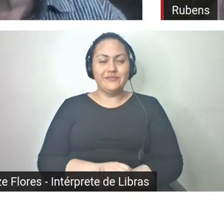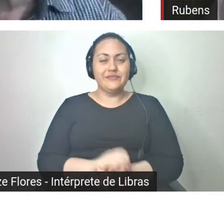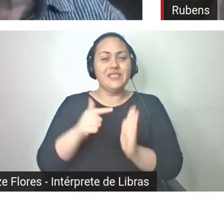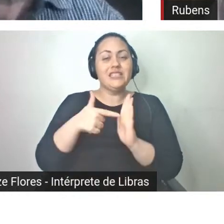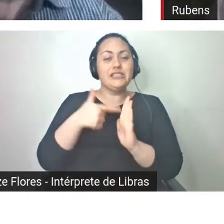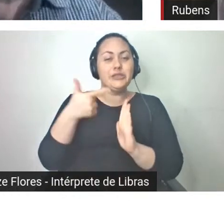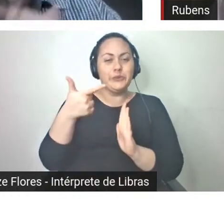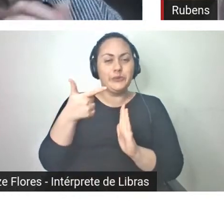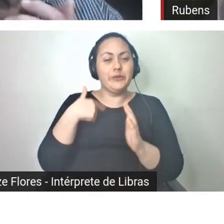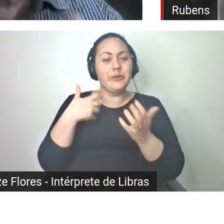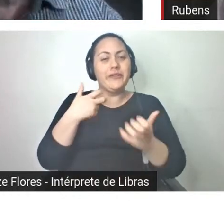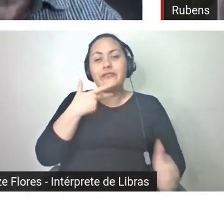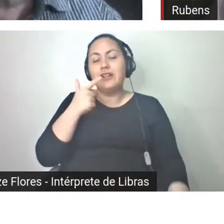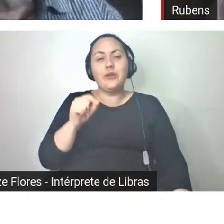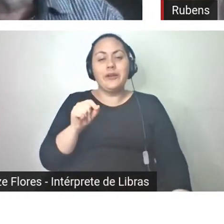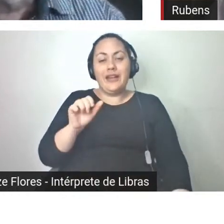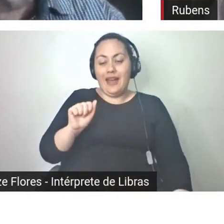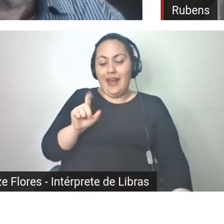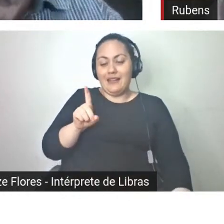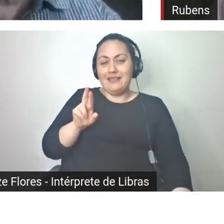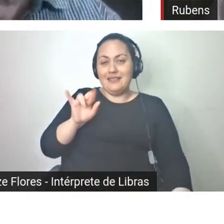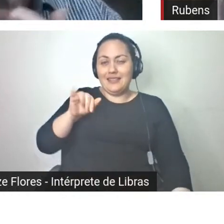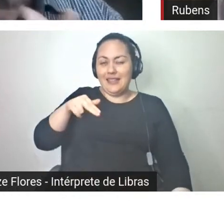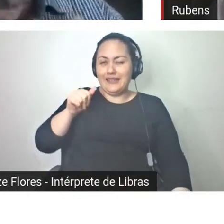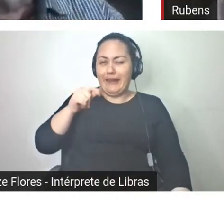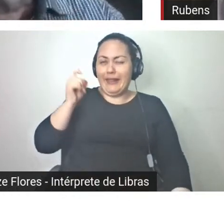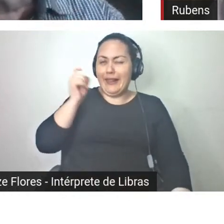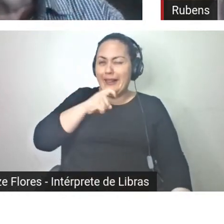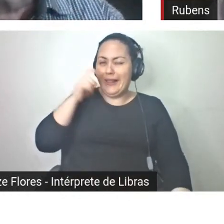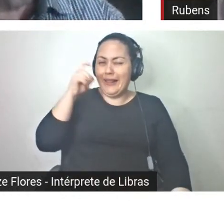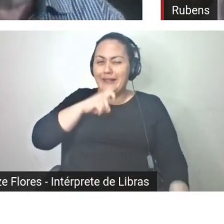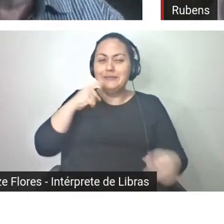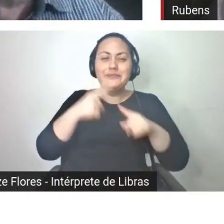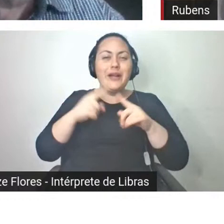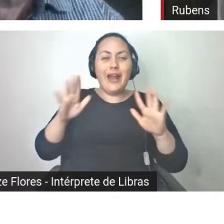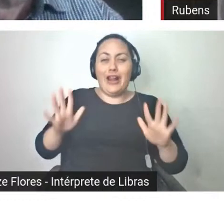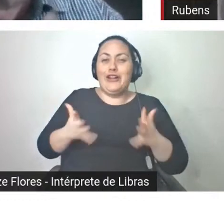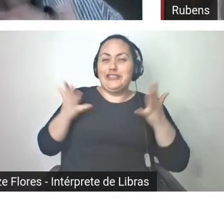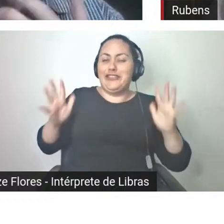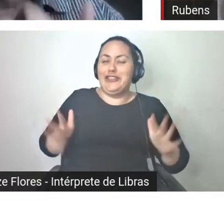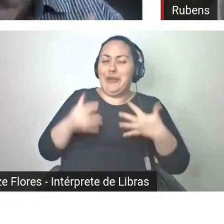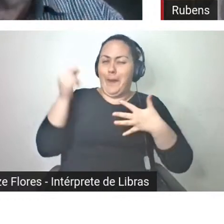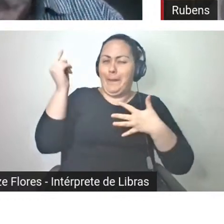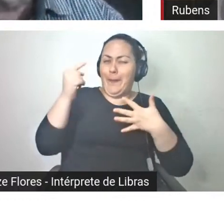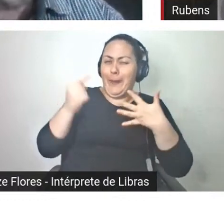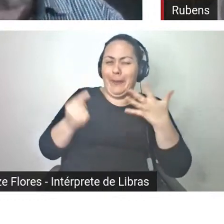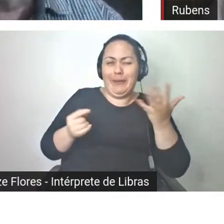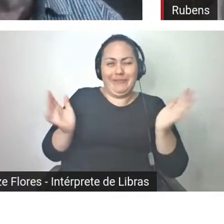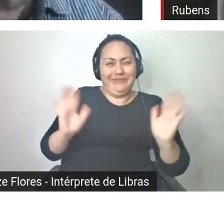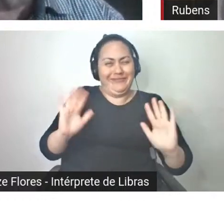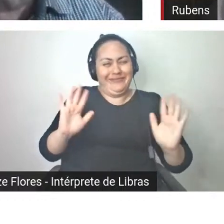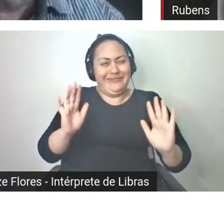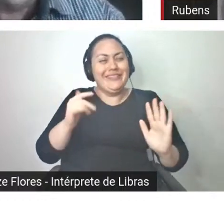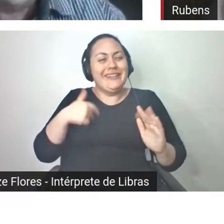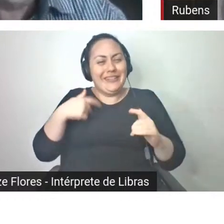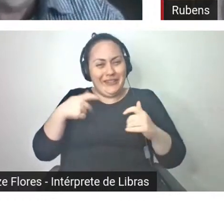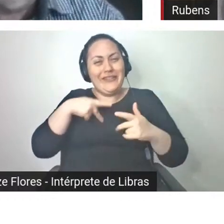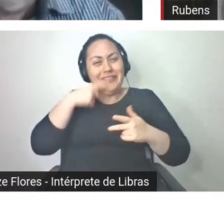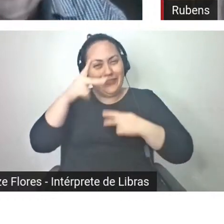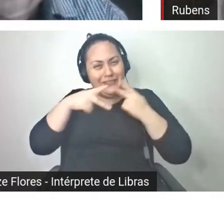gostaria de dizer que a Adriana é muito mentirosa, porque ela fez muitos elogios que eu acho que eu vou desmentir ao longo da